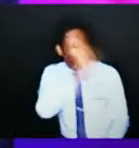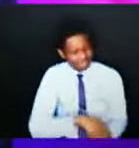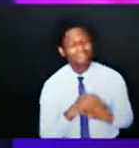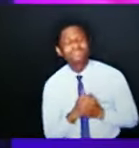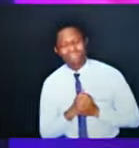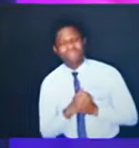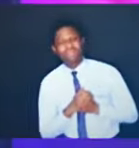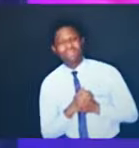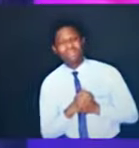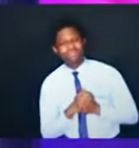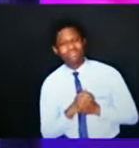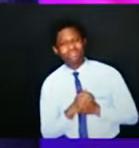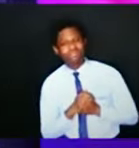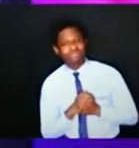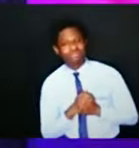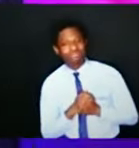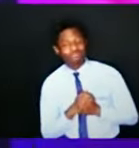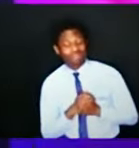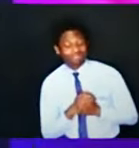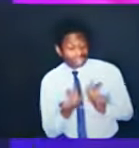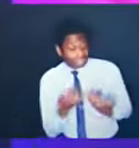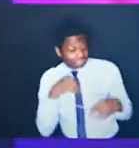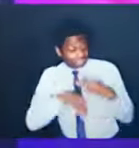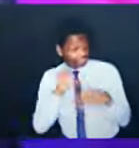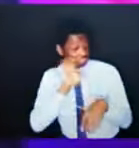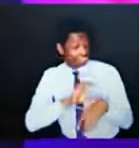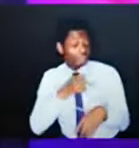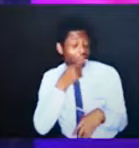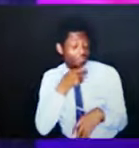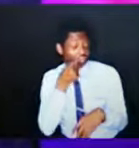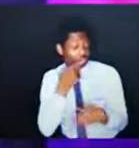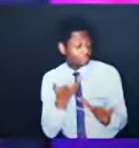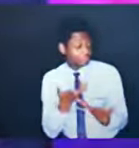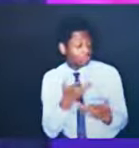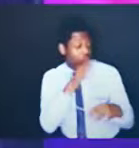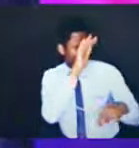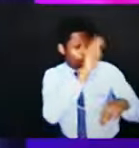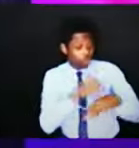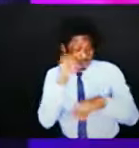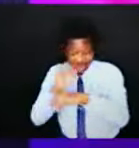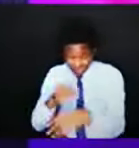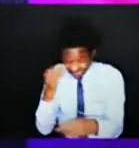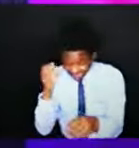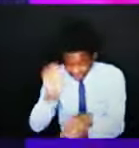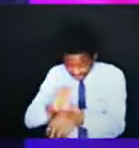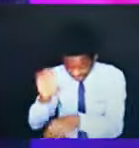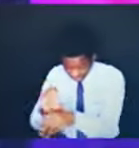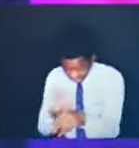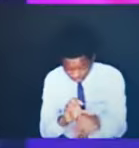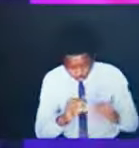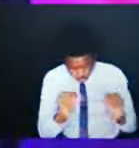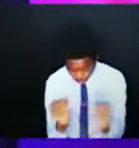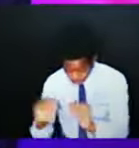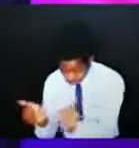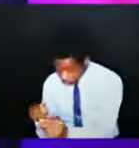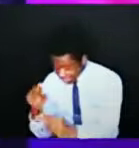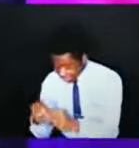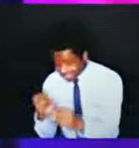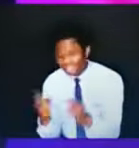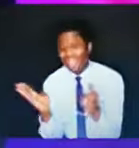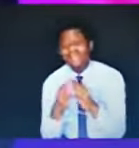Now in the Church of Pentecost, we call our churches assembly. But